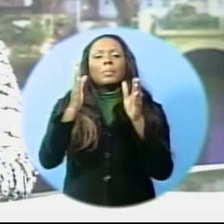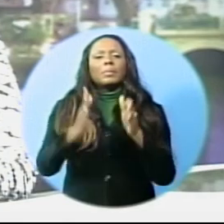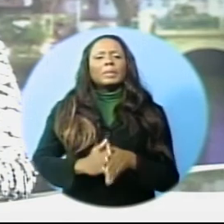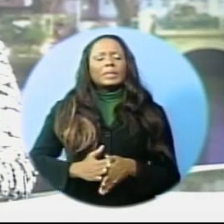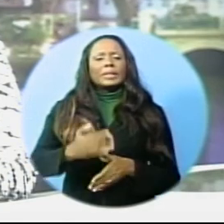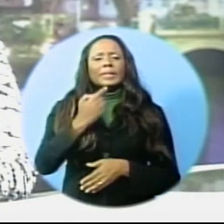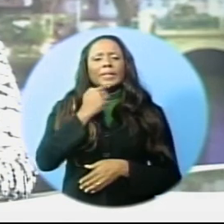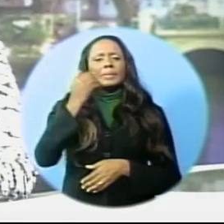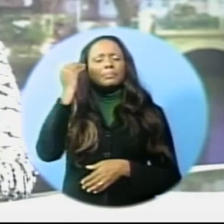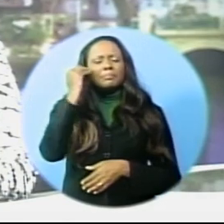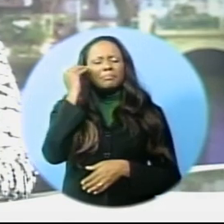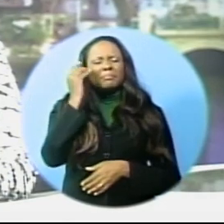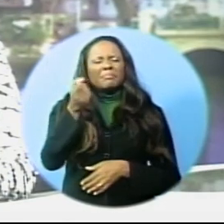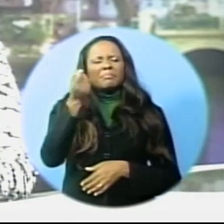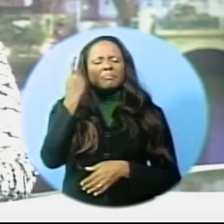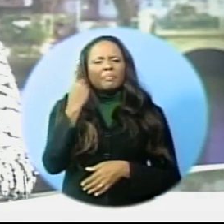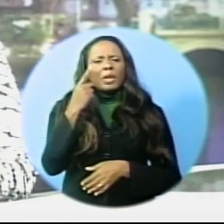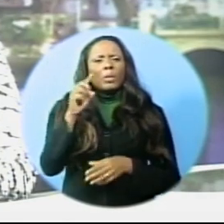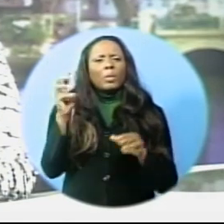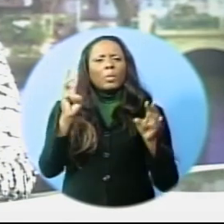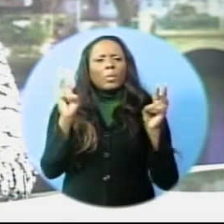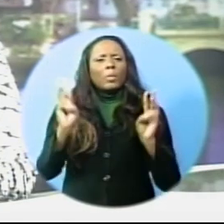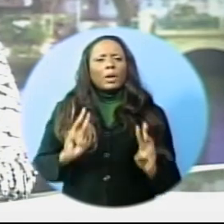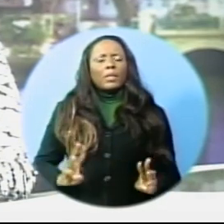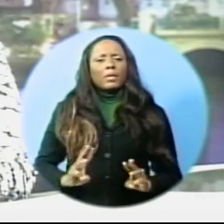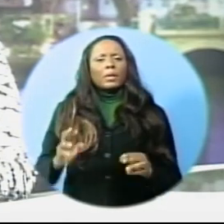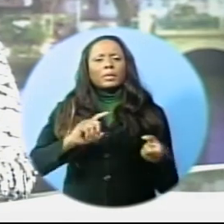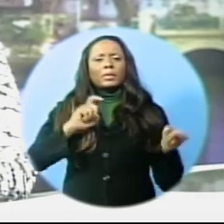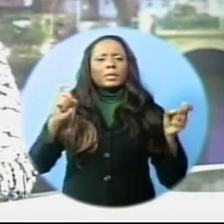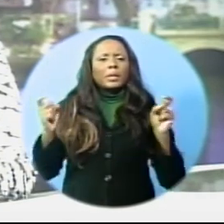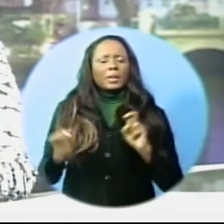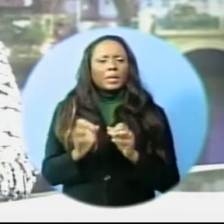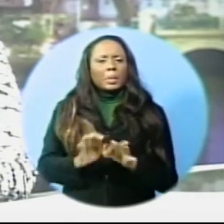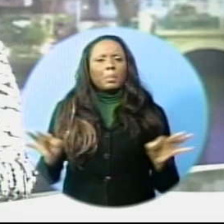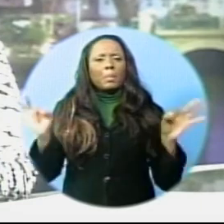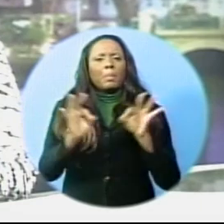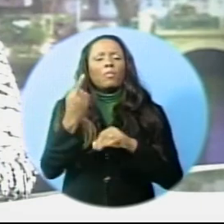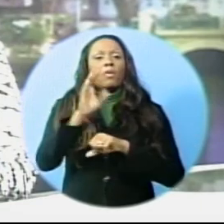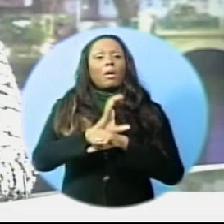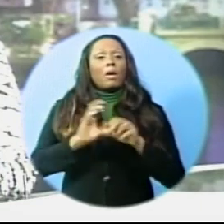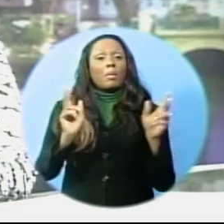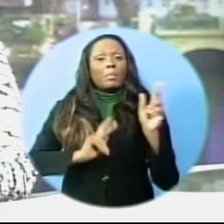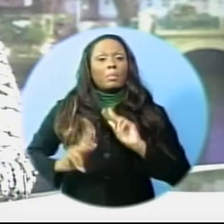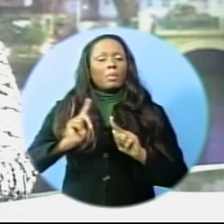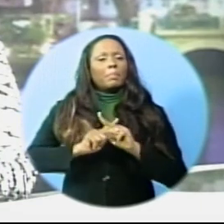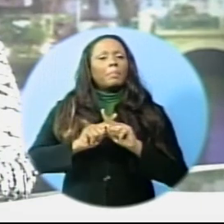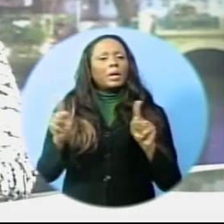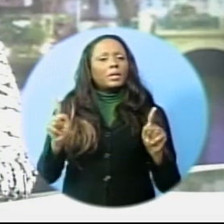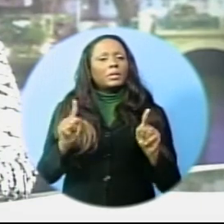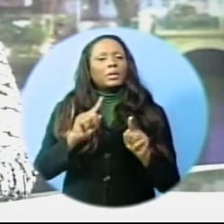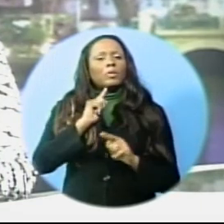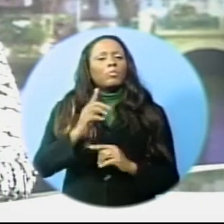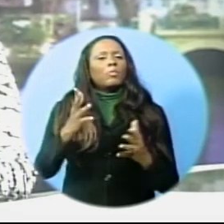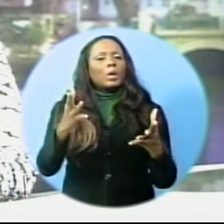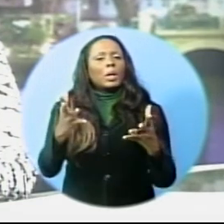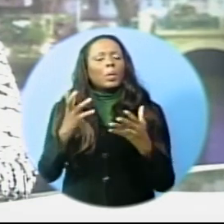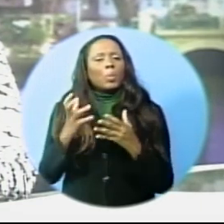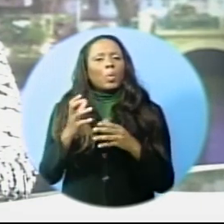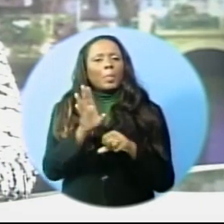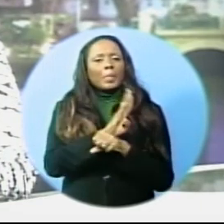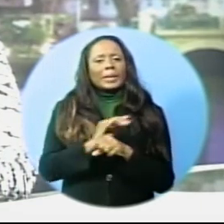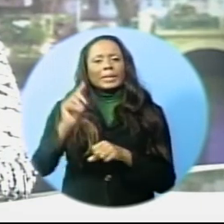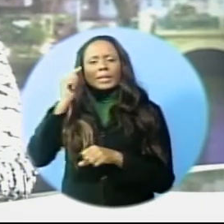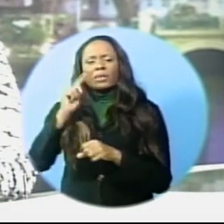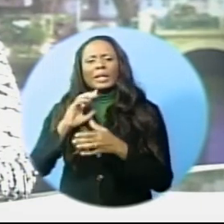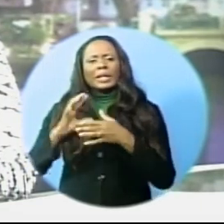acknowledged climate change is a major issue threatening the lives of Caribbean people. He says that's why it's so important to strengthen cooperation to